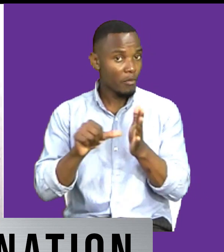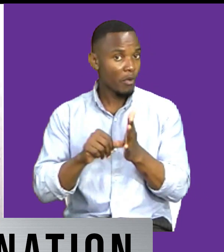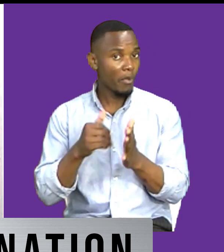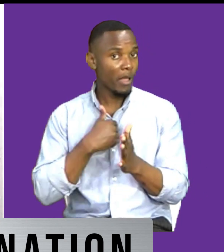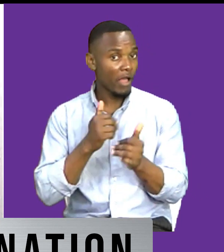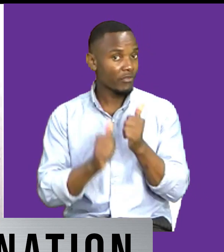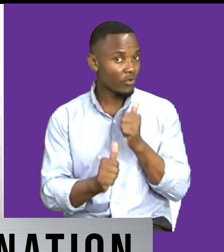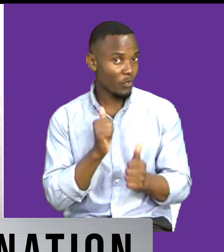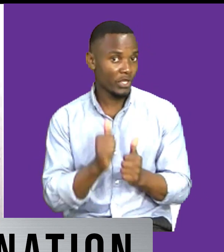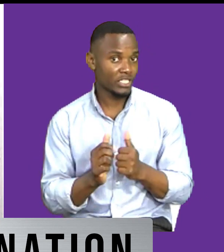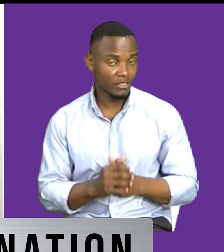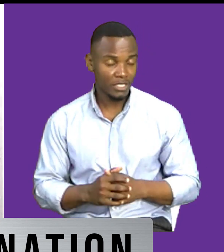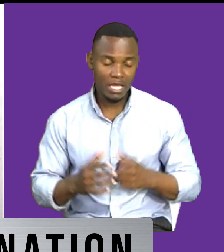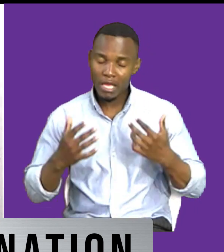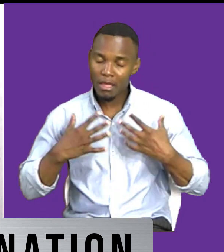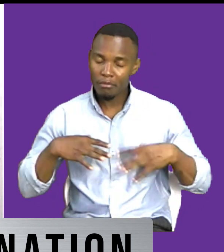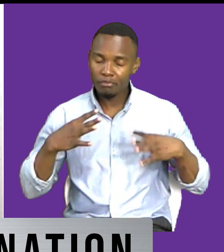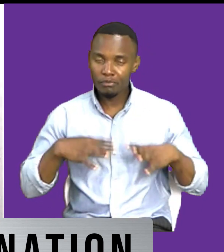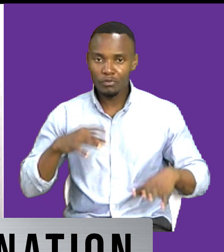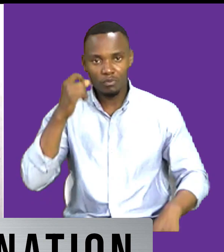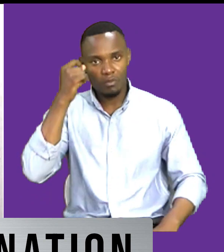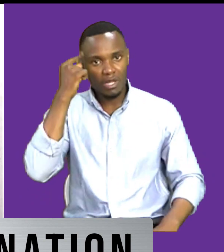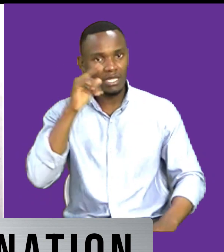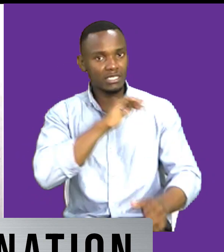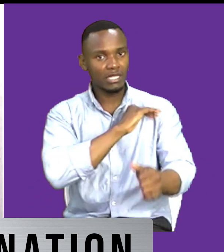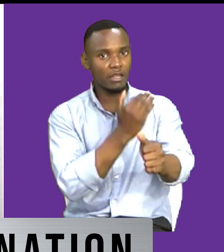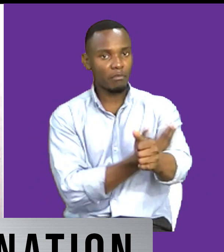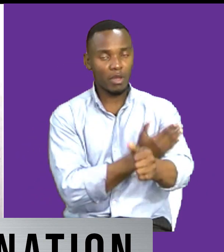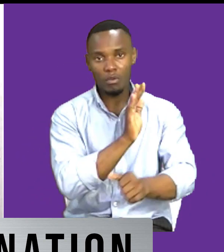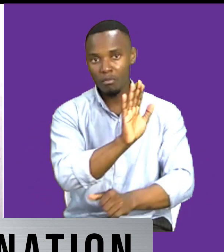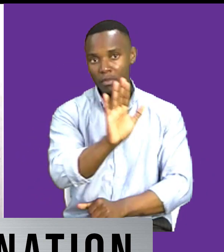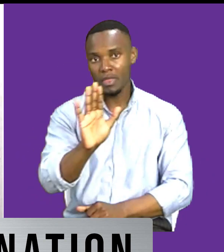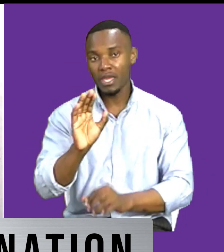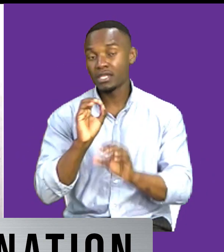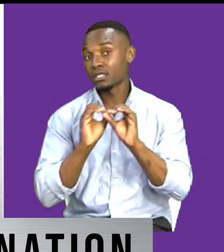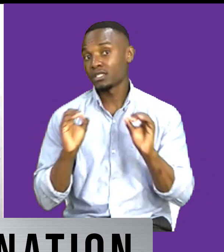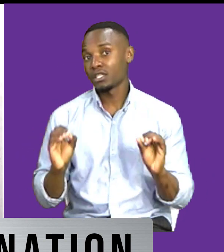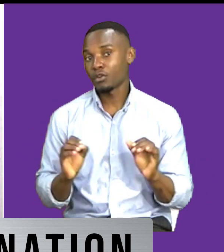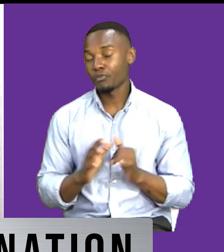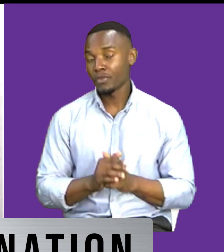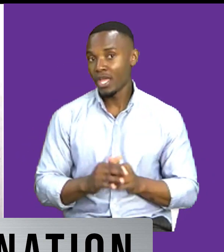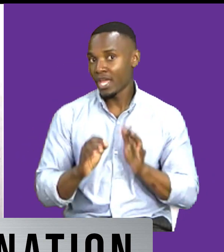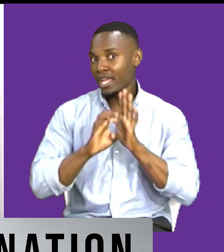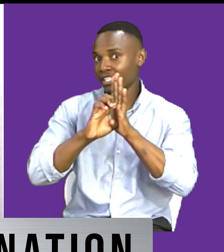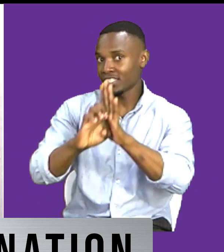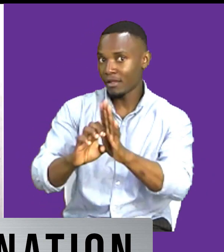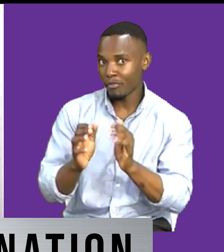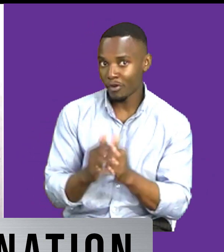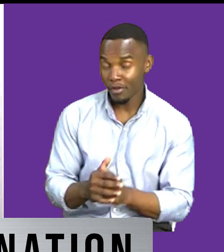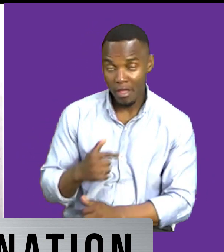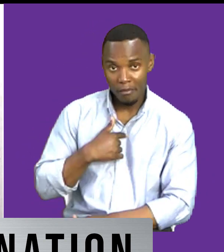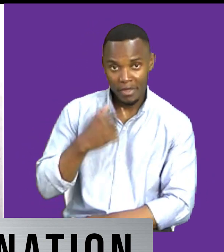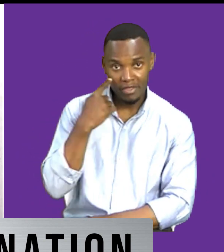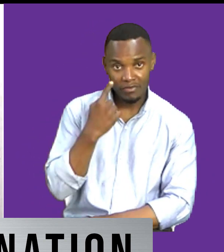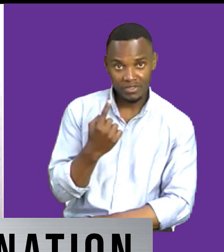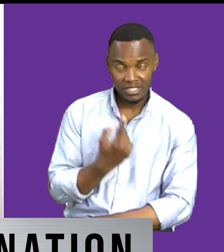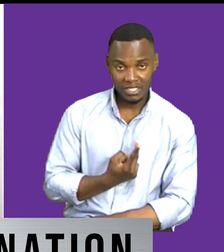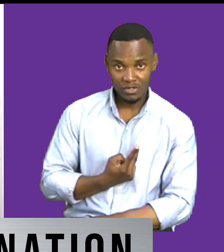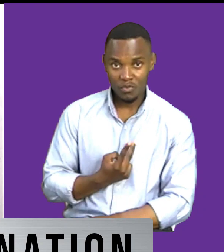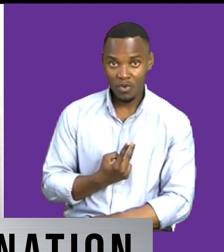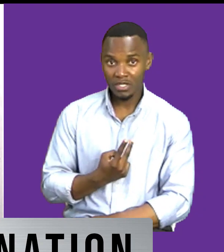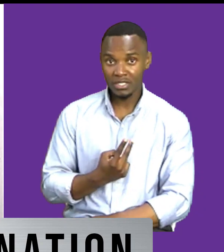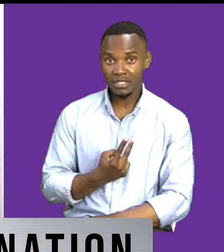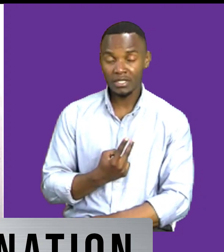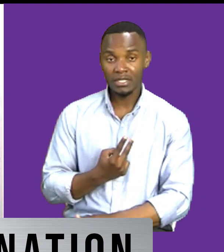is people don't understand the power they have. I'll give you an example of an image that I've seen before, and I want to draw